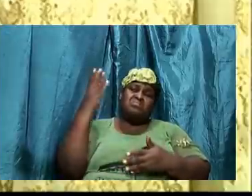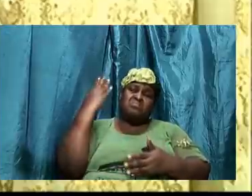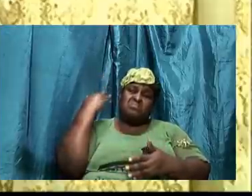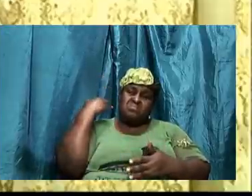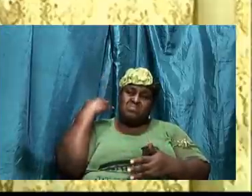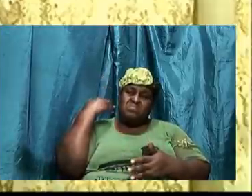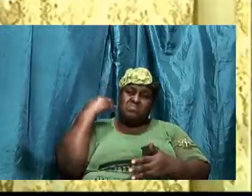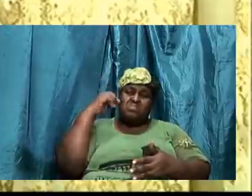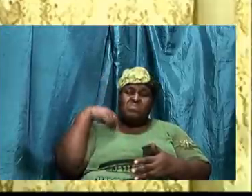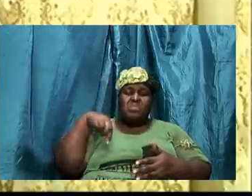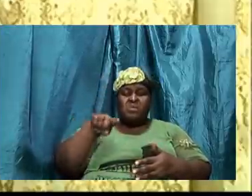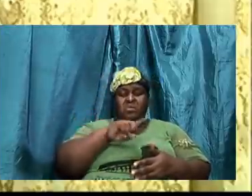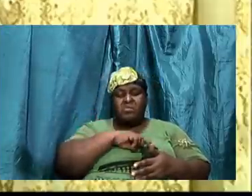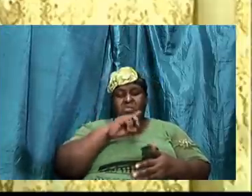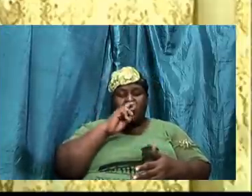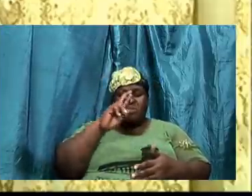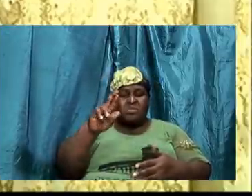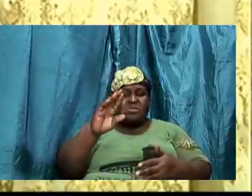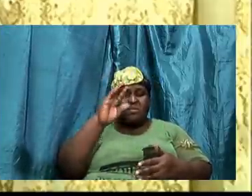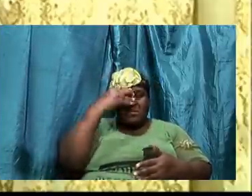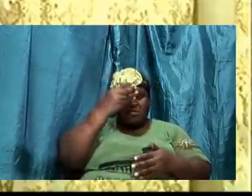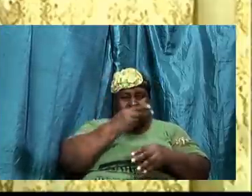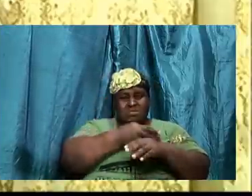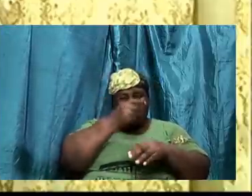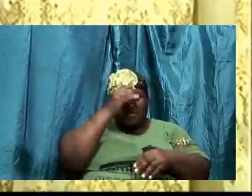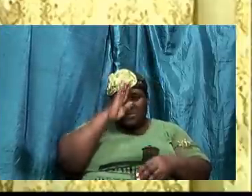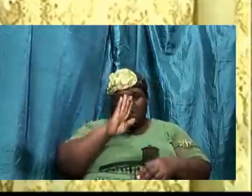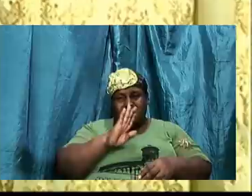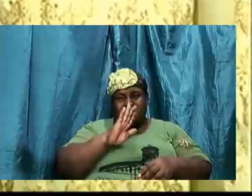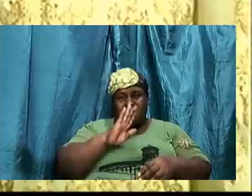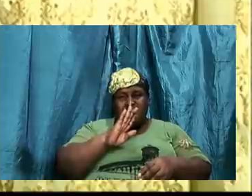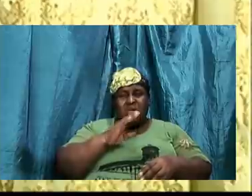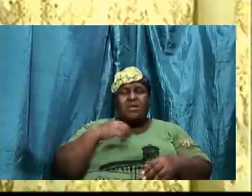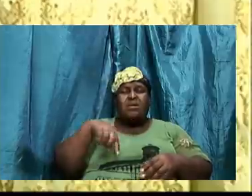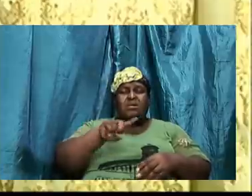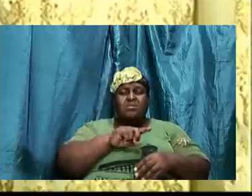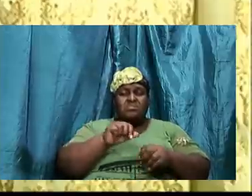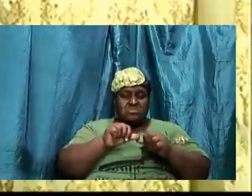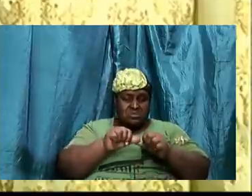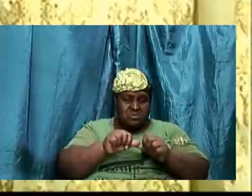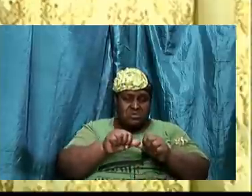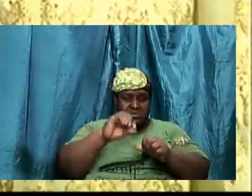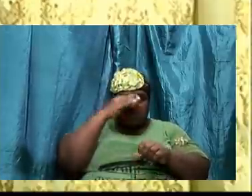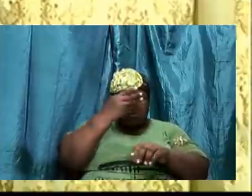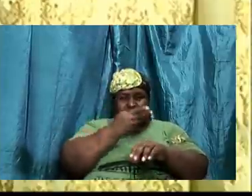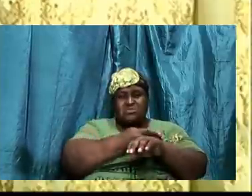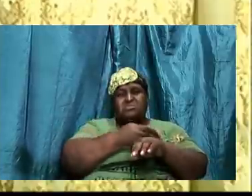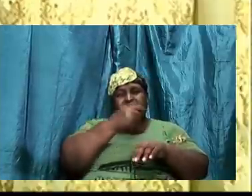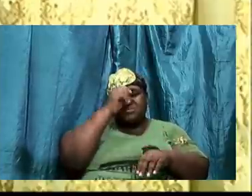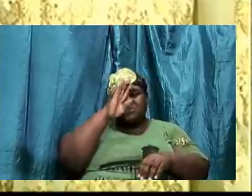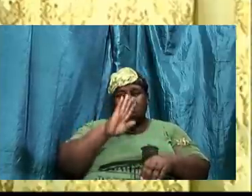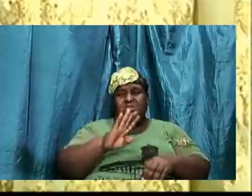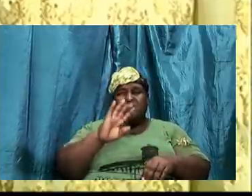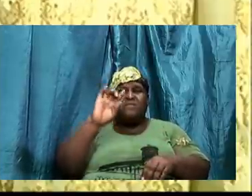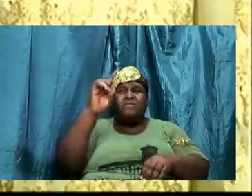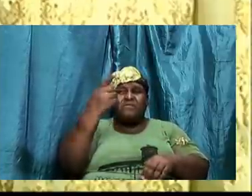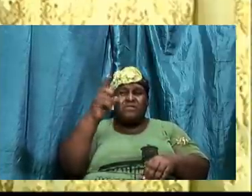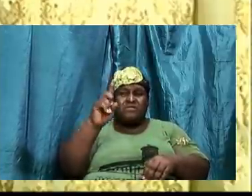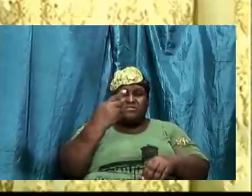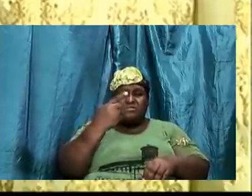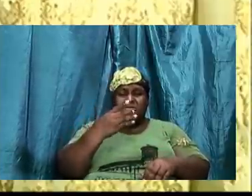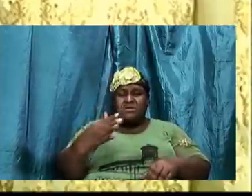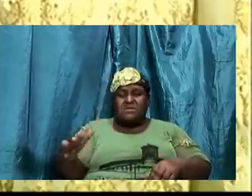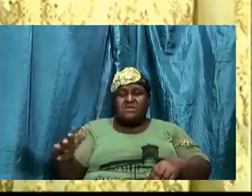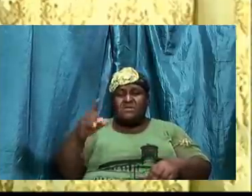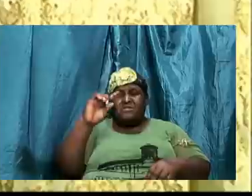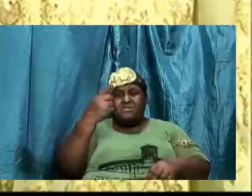are the sons of God, and we said that irrespective of, we remain the sons of God. First things first, I am the son of God.